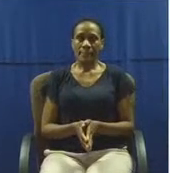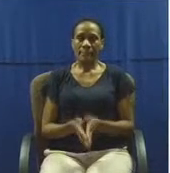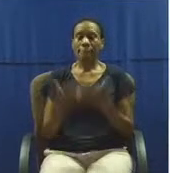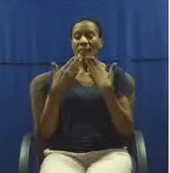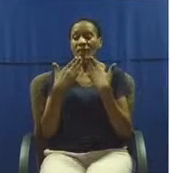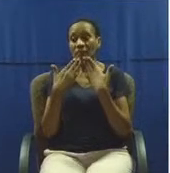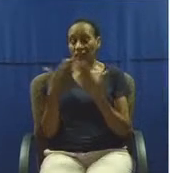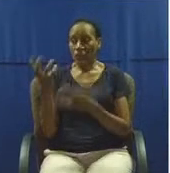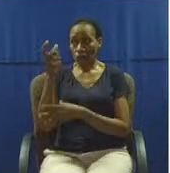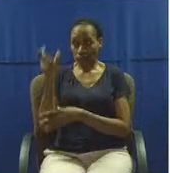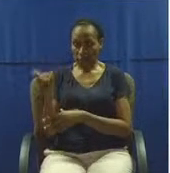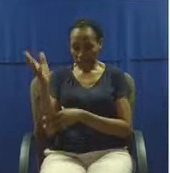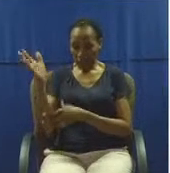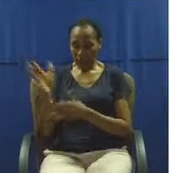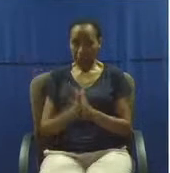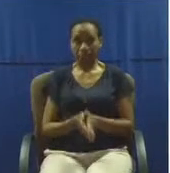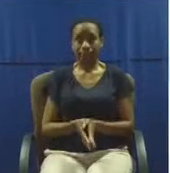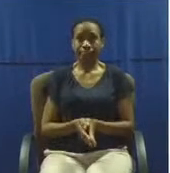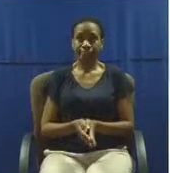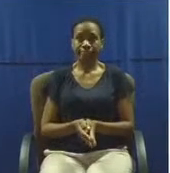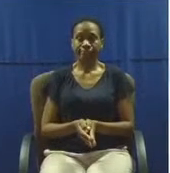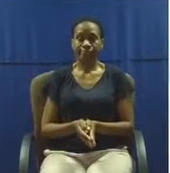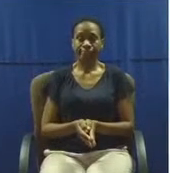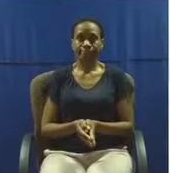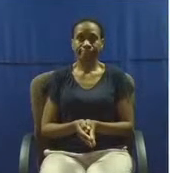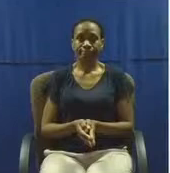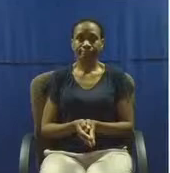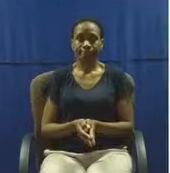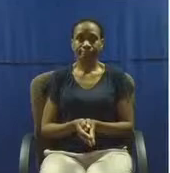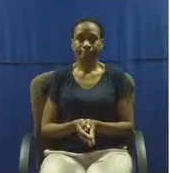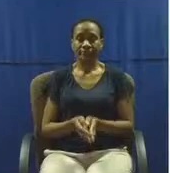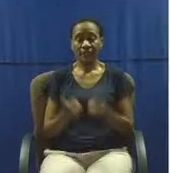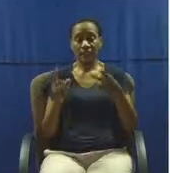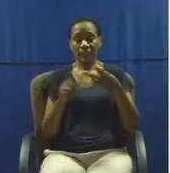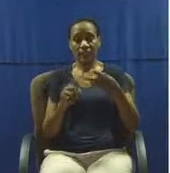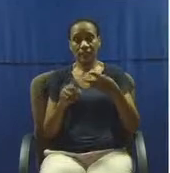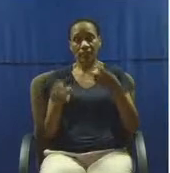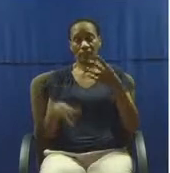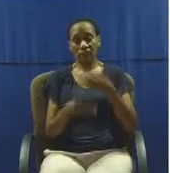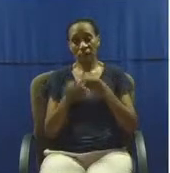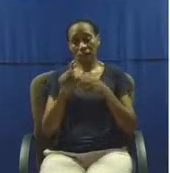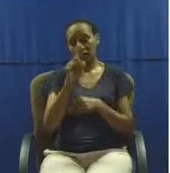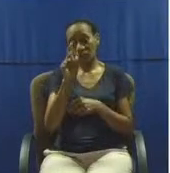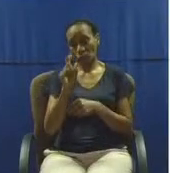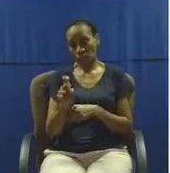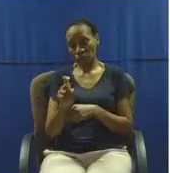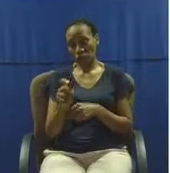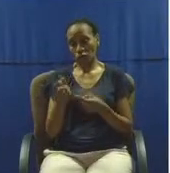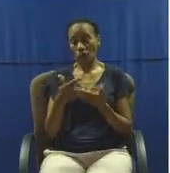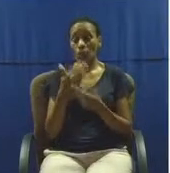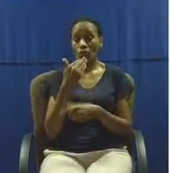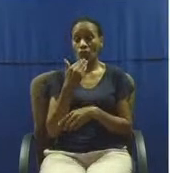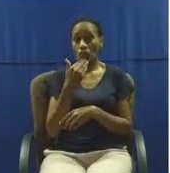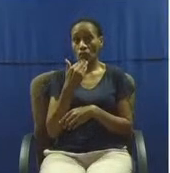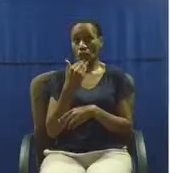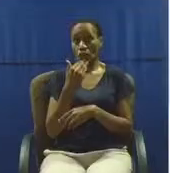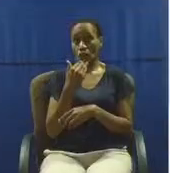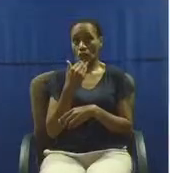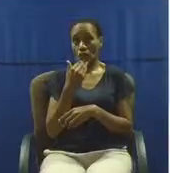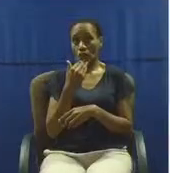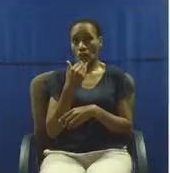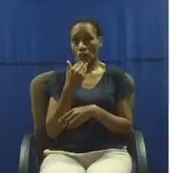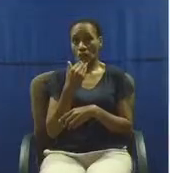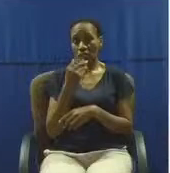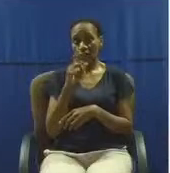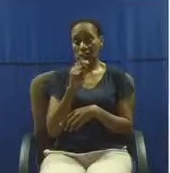Thank you, Honorable Speaker. The second supplementary question will be asked by the